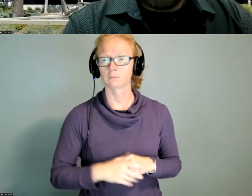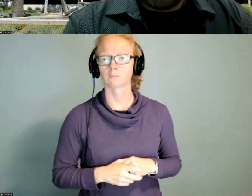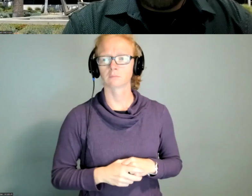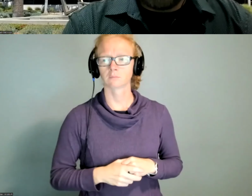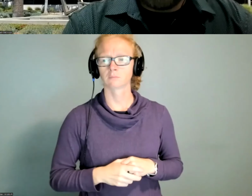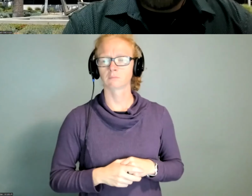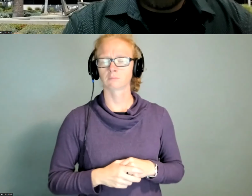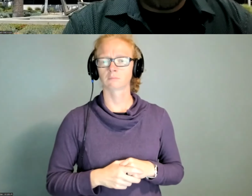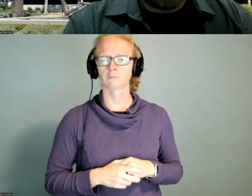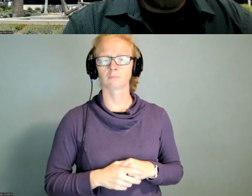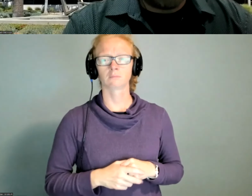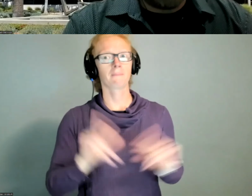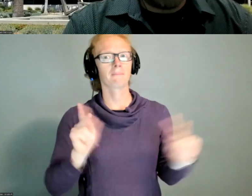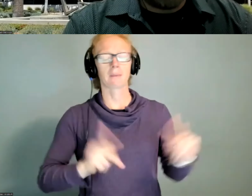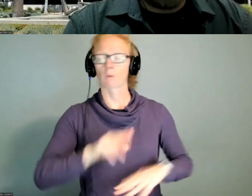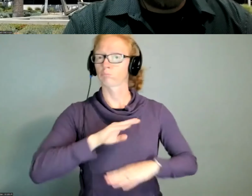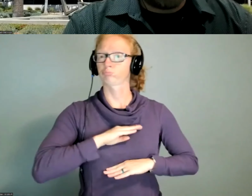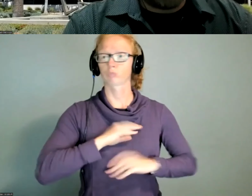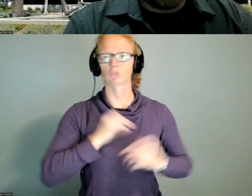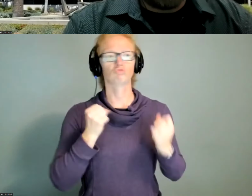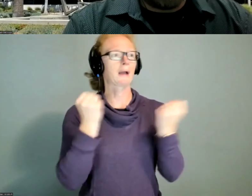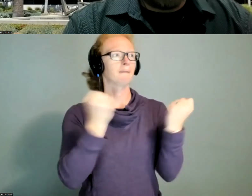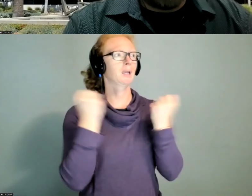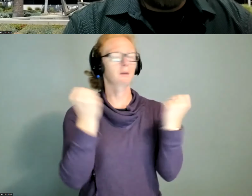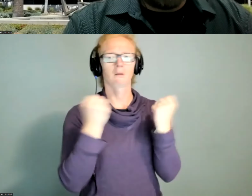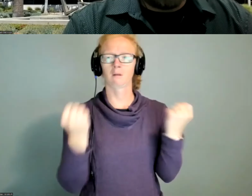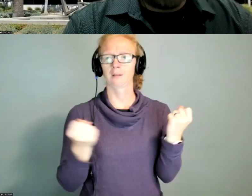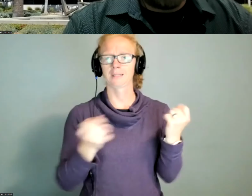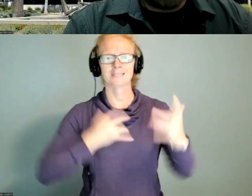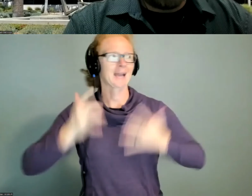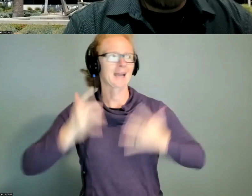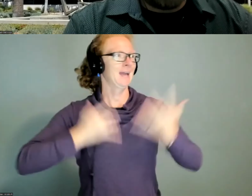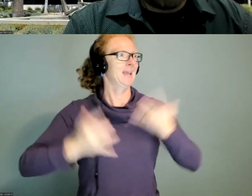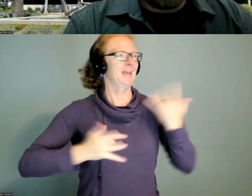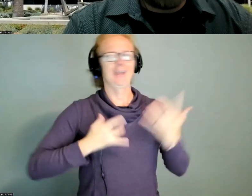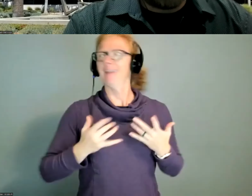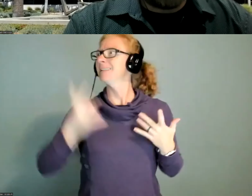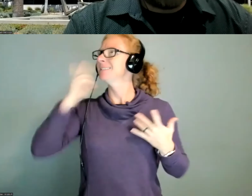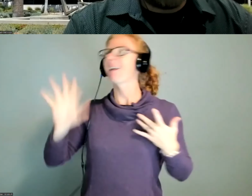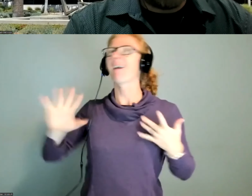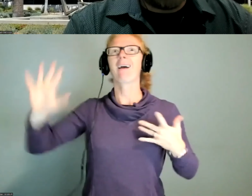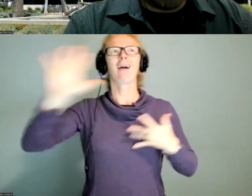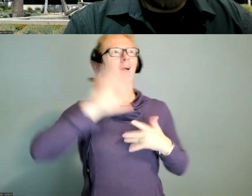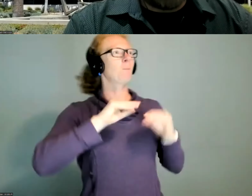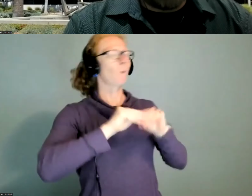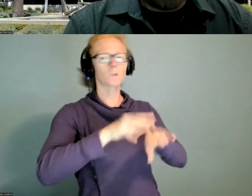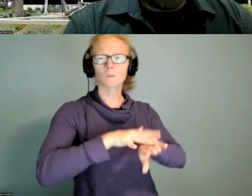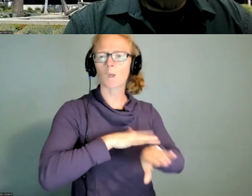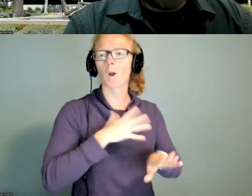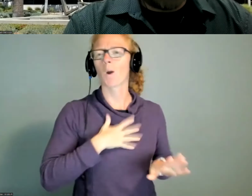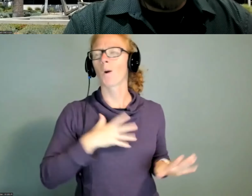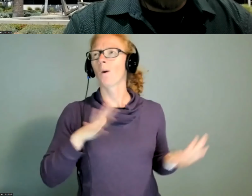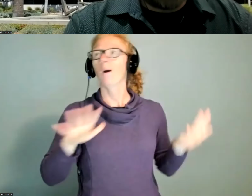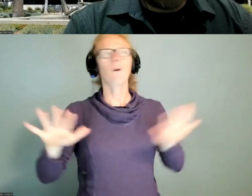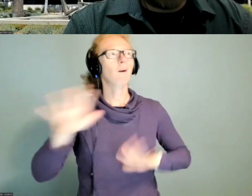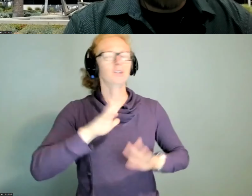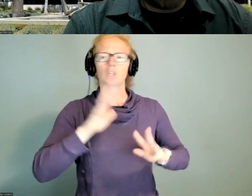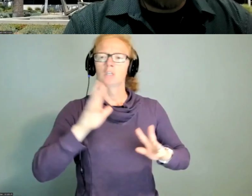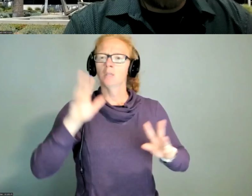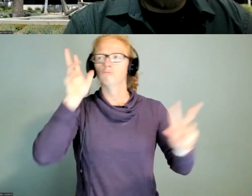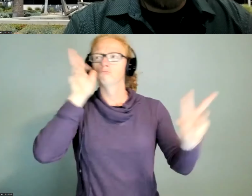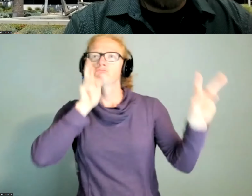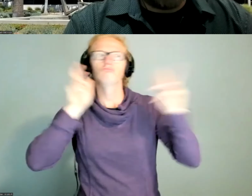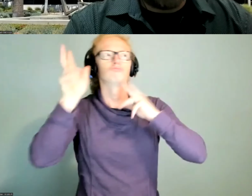found that people were very happy driving them, that they were just excited about seeing their neighborhood at slow speed. And one of the things we found out